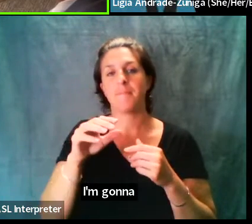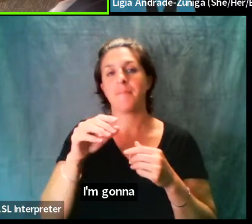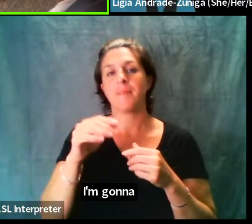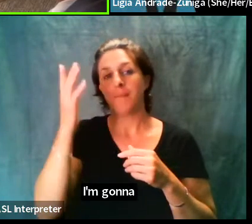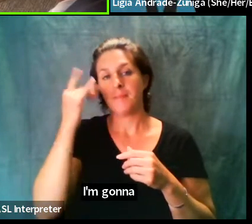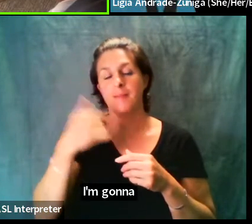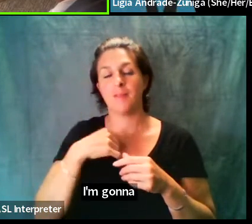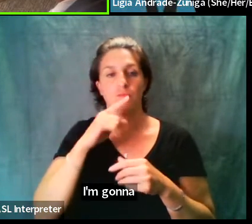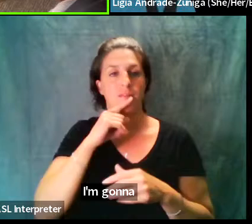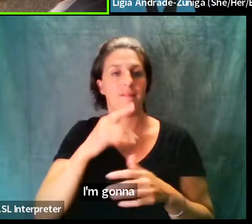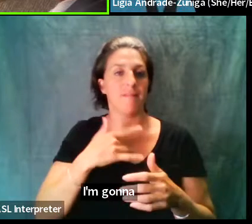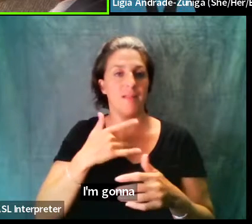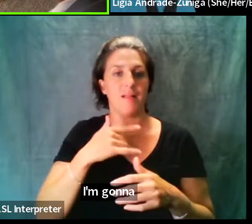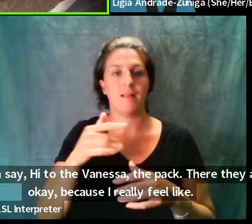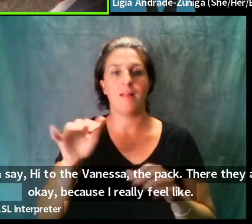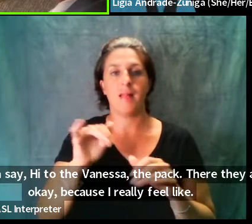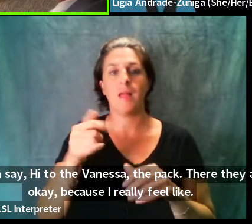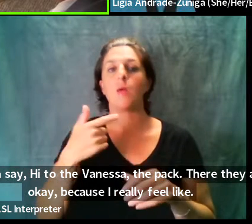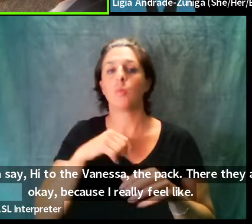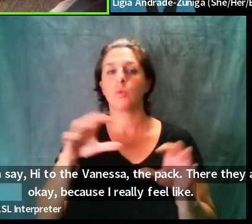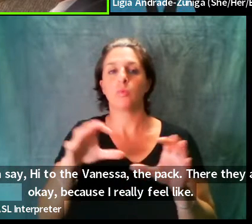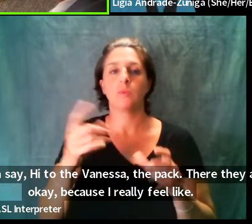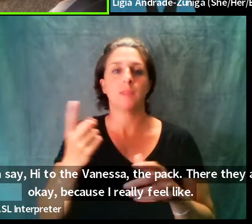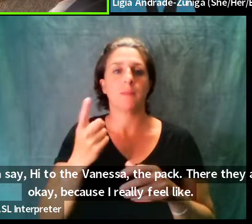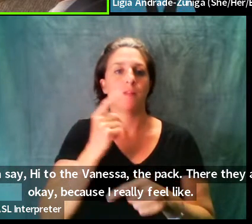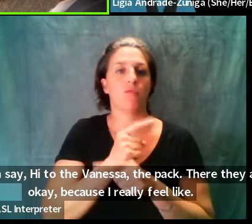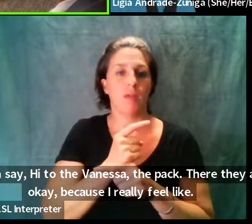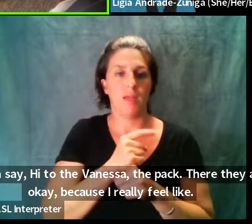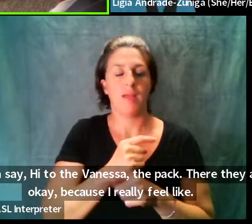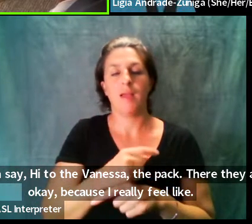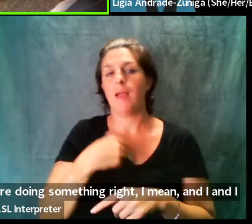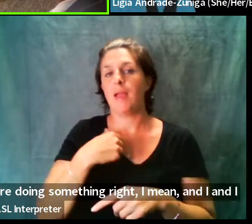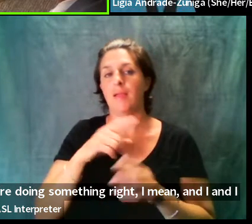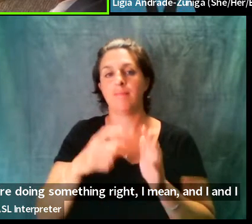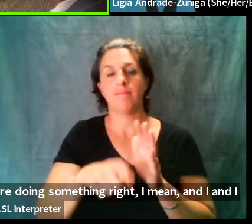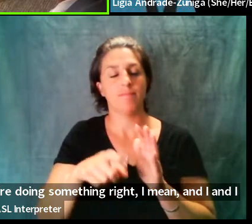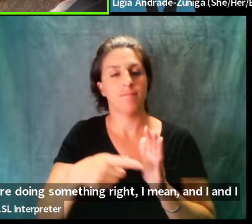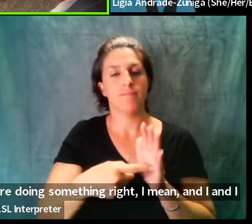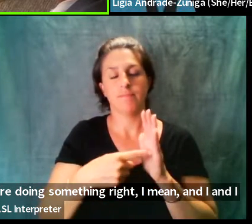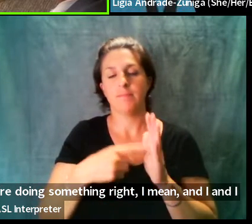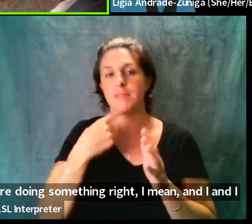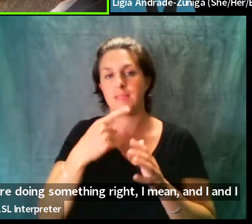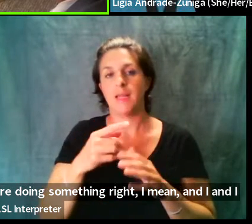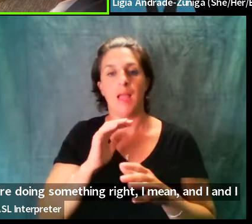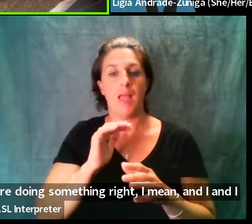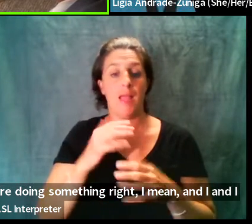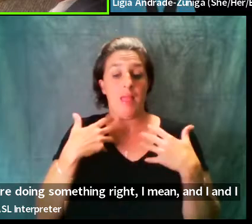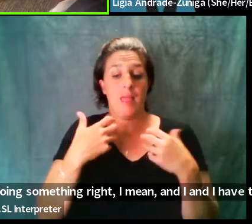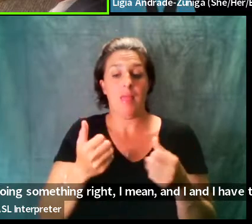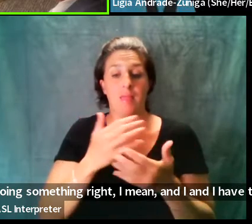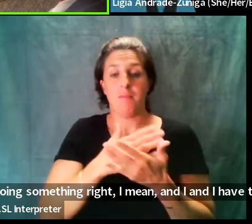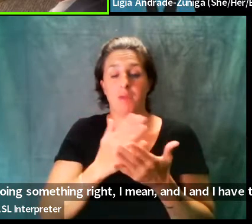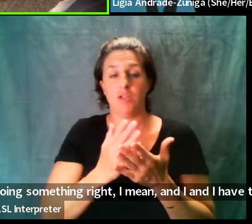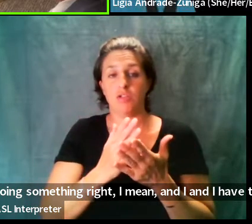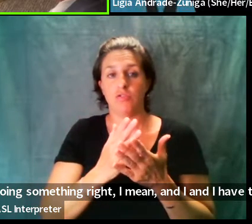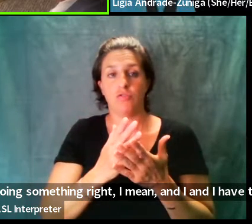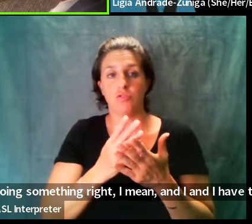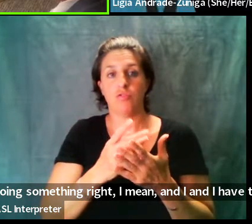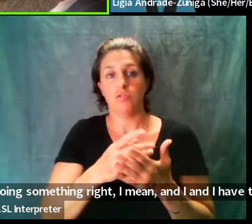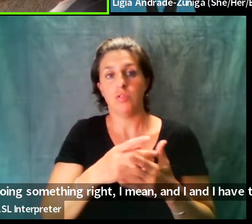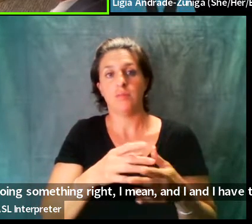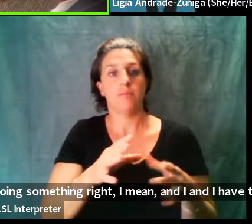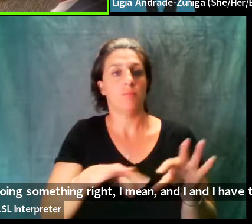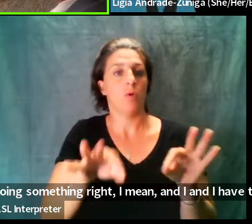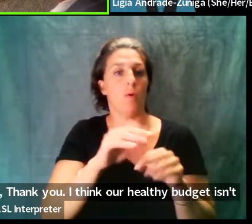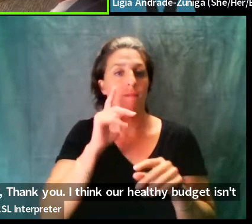like we're doing something right. I mean, and I have to say thank you. I think our healthy budget isn't indicative of all districts and the